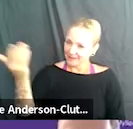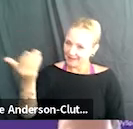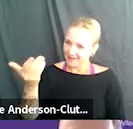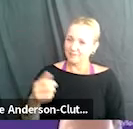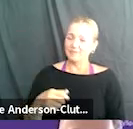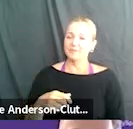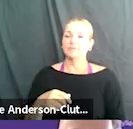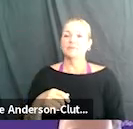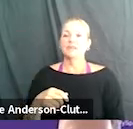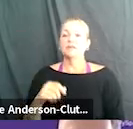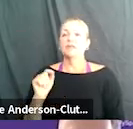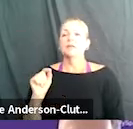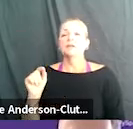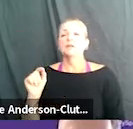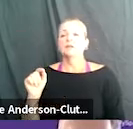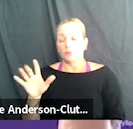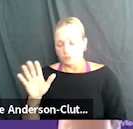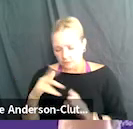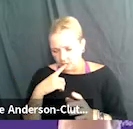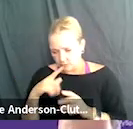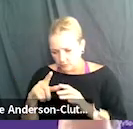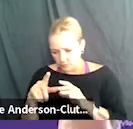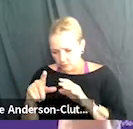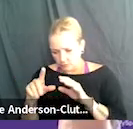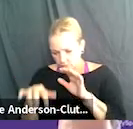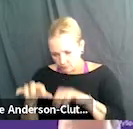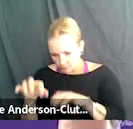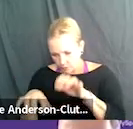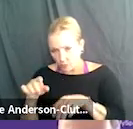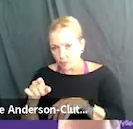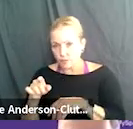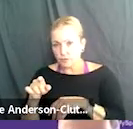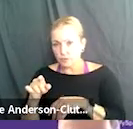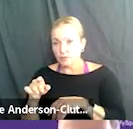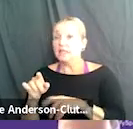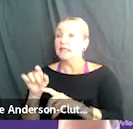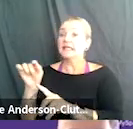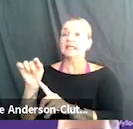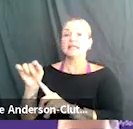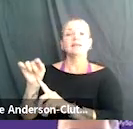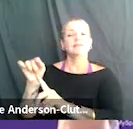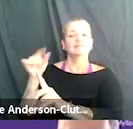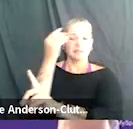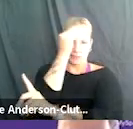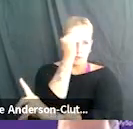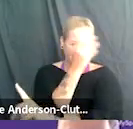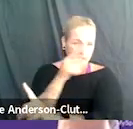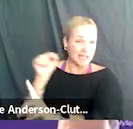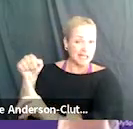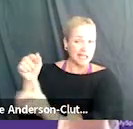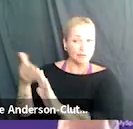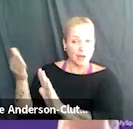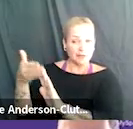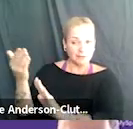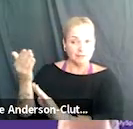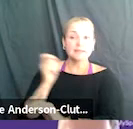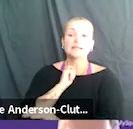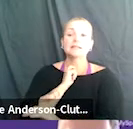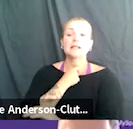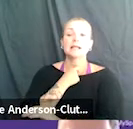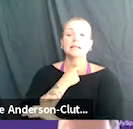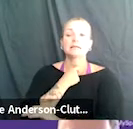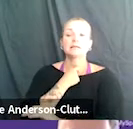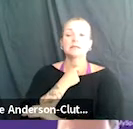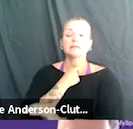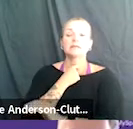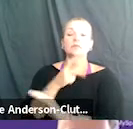So what Dr. St. Pierre said, and Jeff runs a selective mutism clinic here at CPRI. Said, I've only had one client I can recall